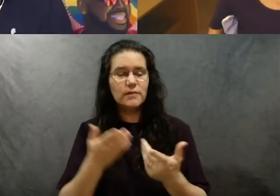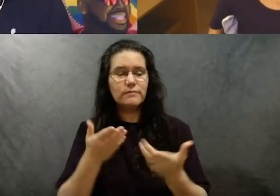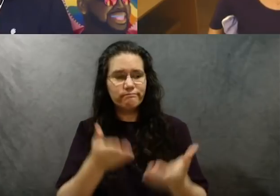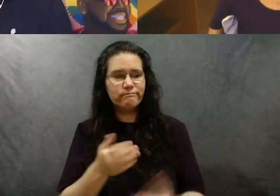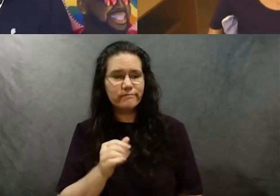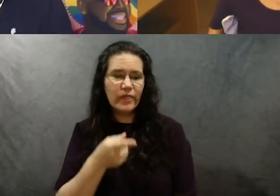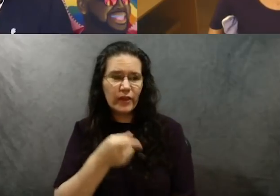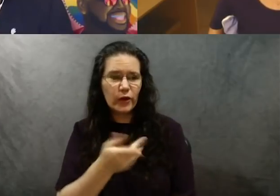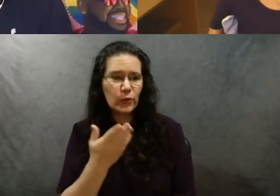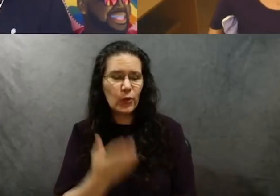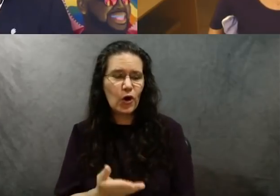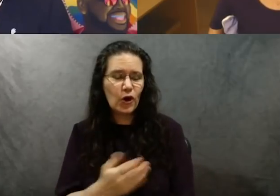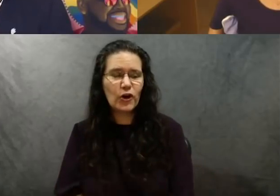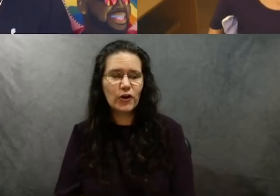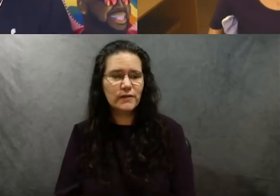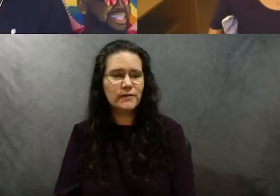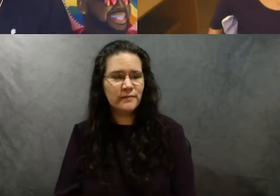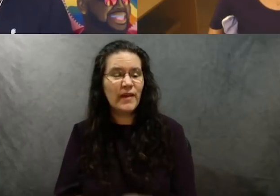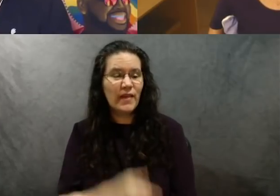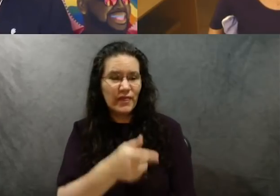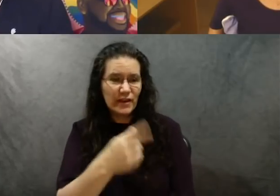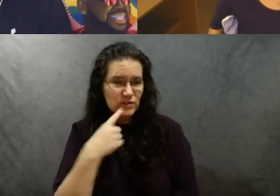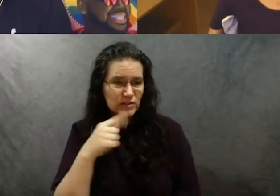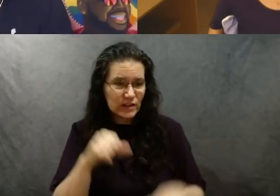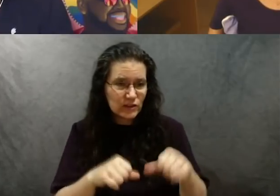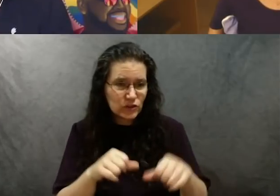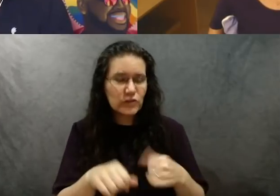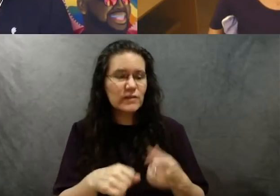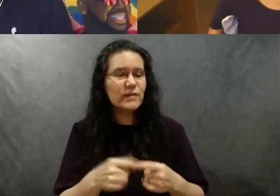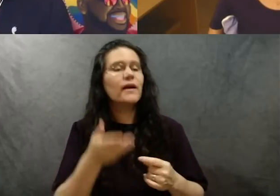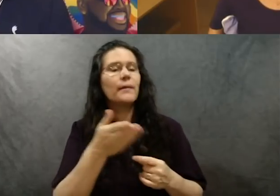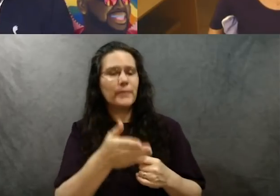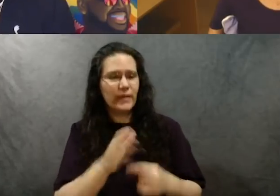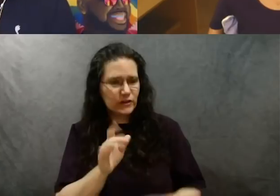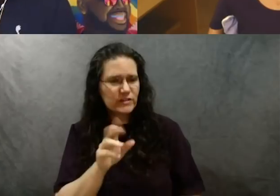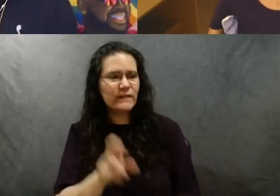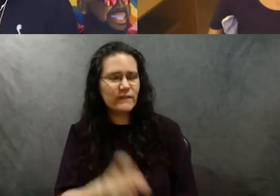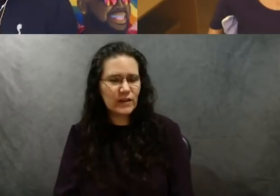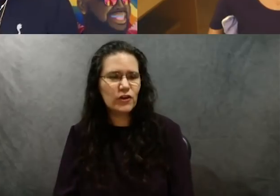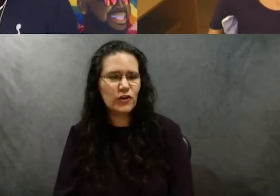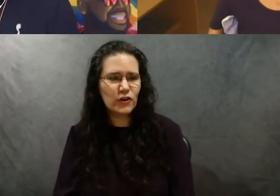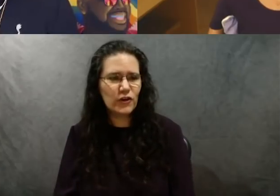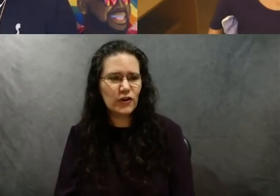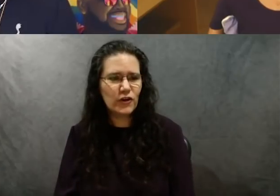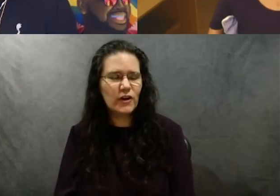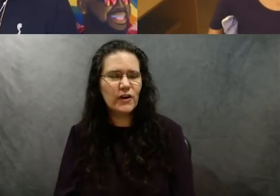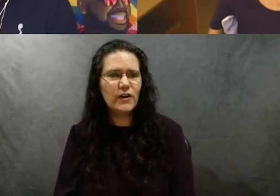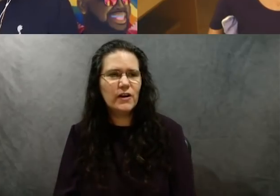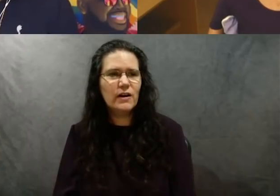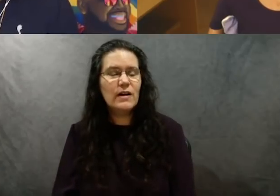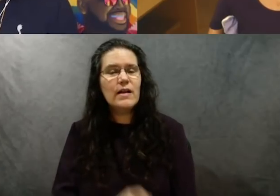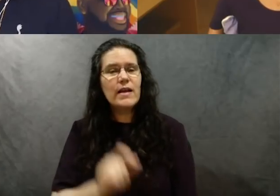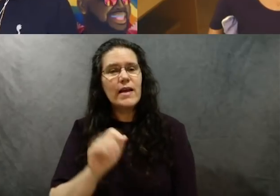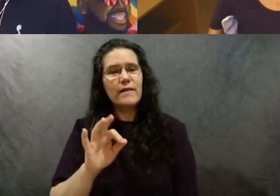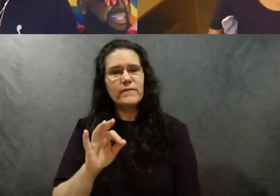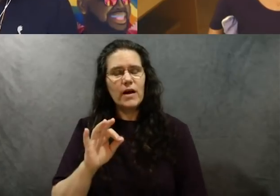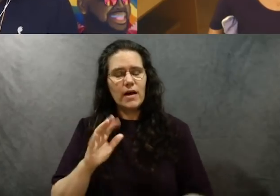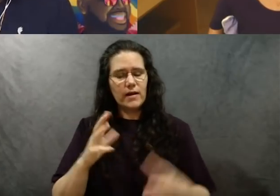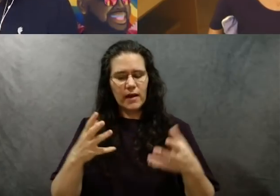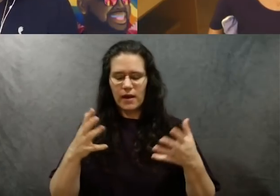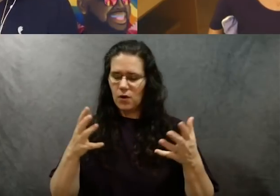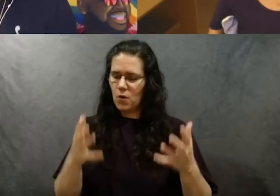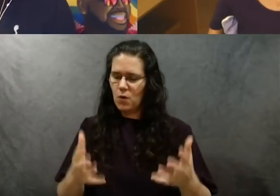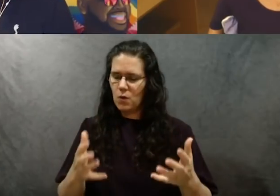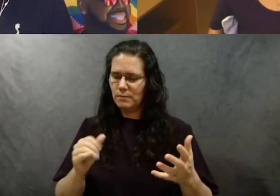the uncertainty, there's the fear, you know. And if I hold my space like this, then I